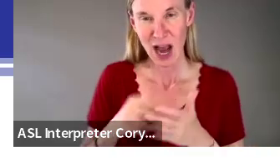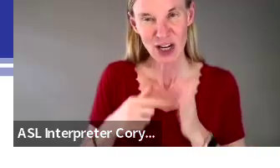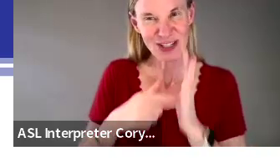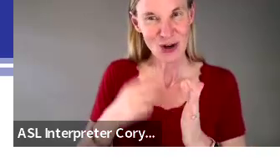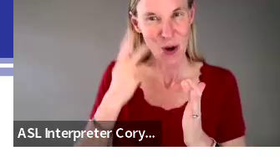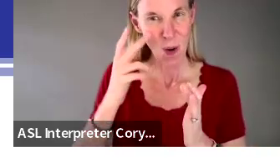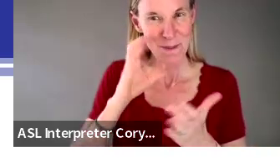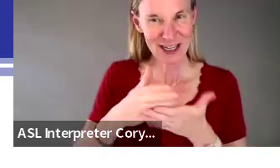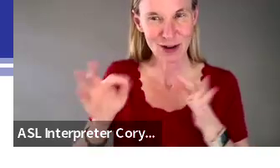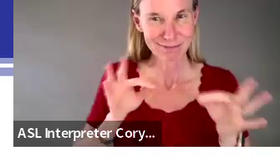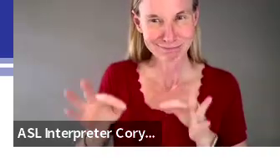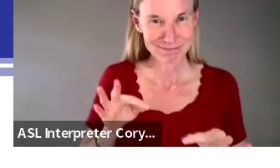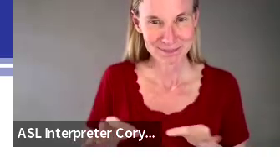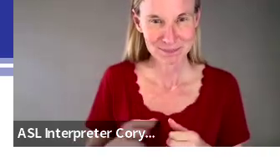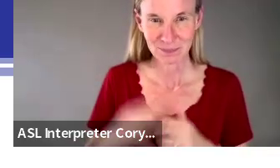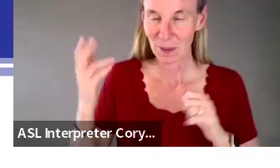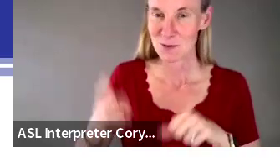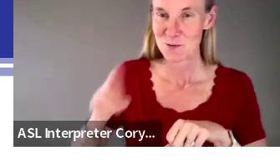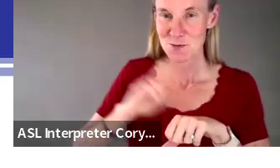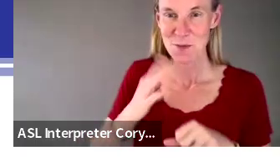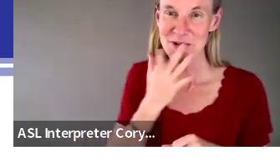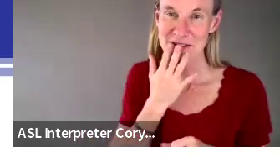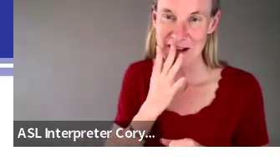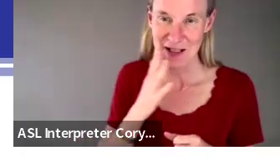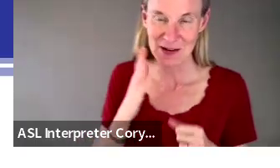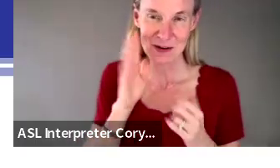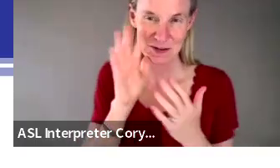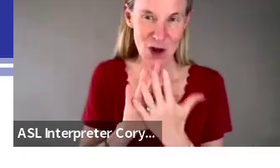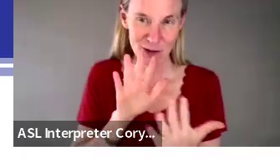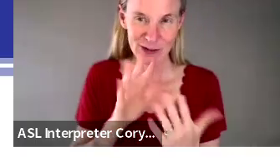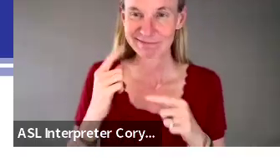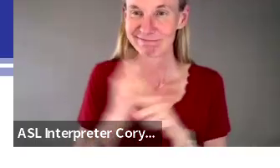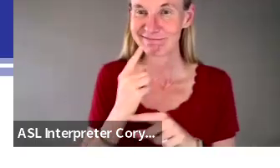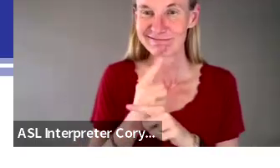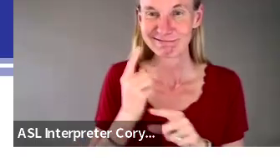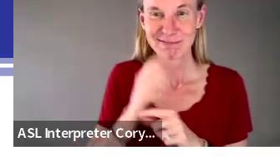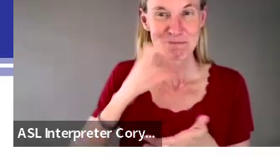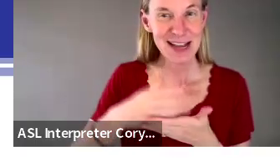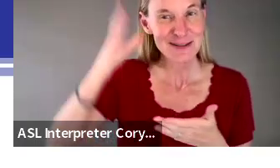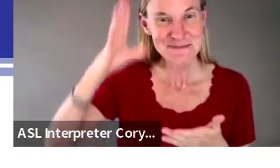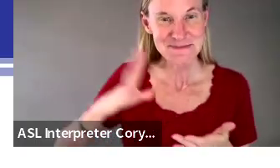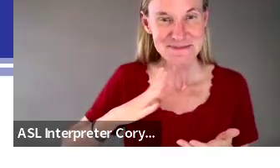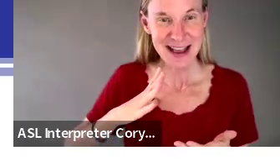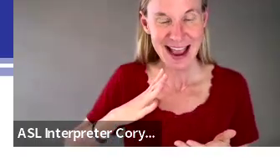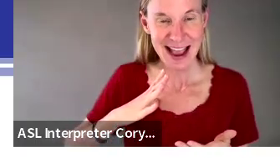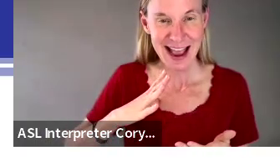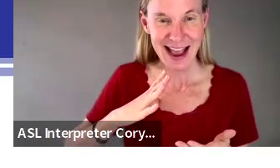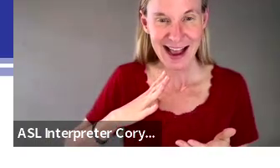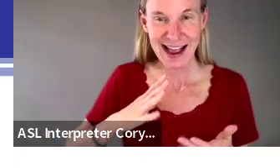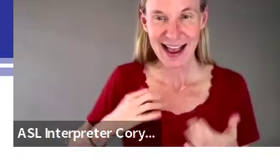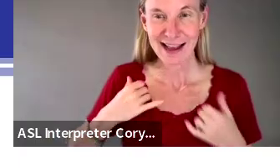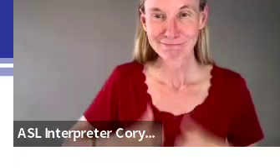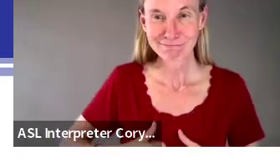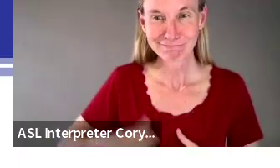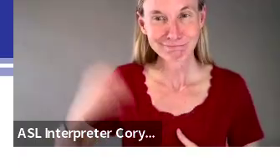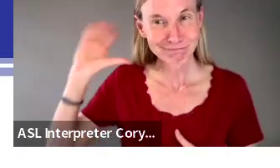like with normal color contrast, just a standard picture of a guy holding his hat and